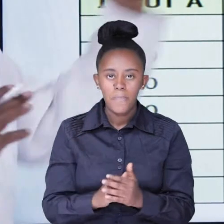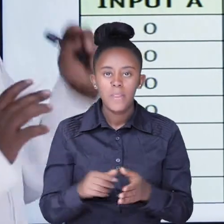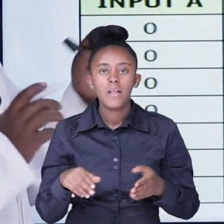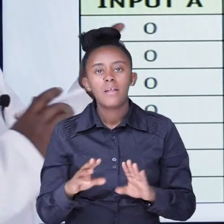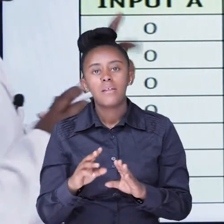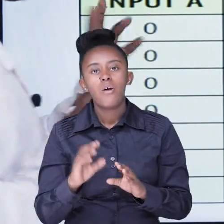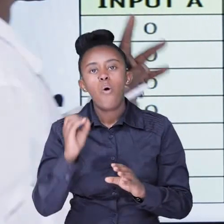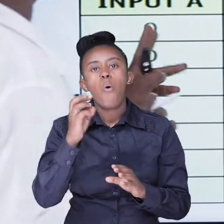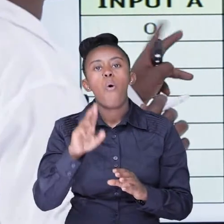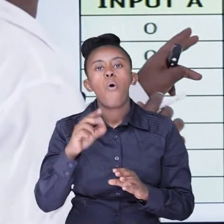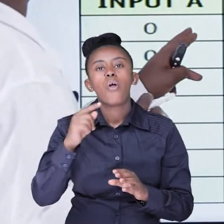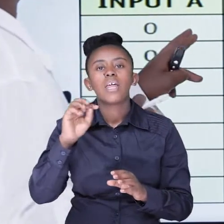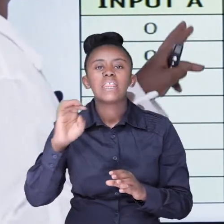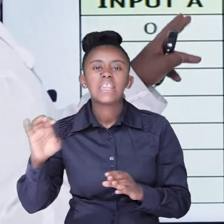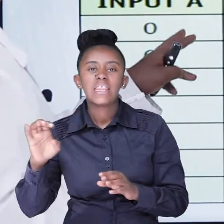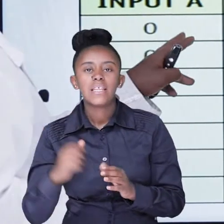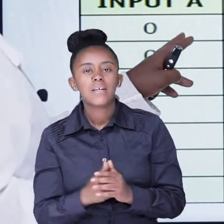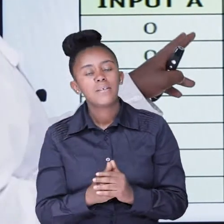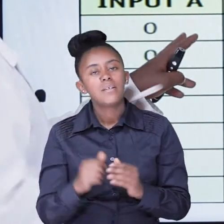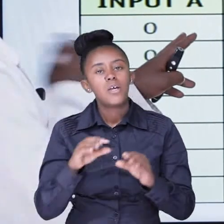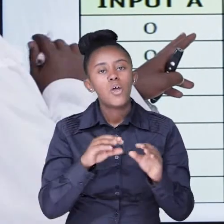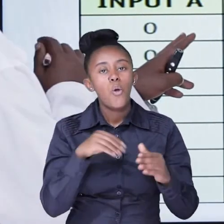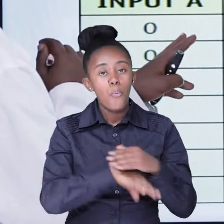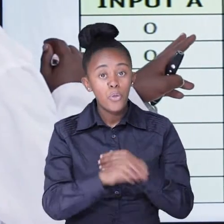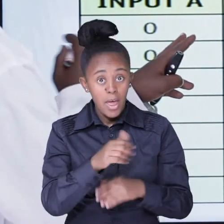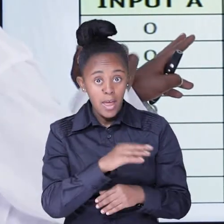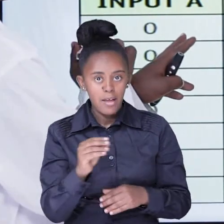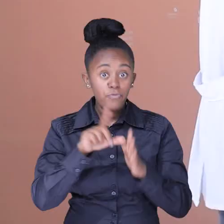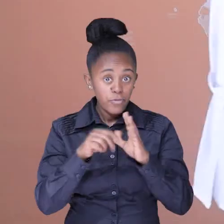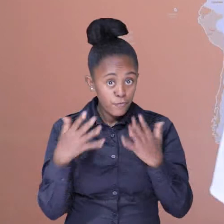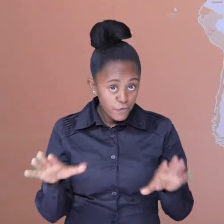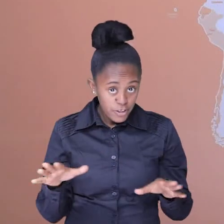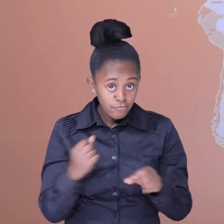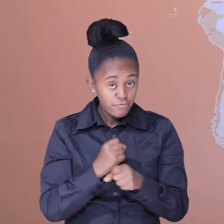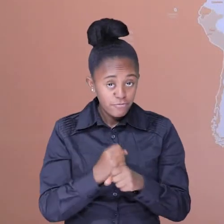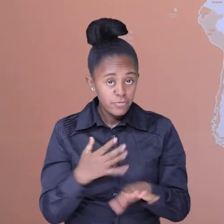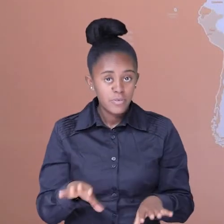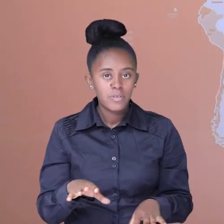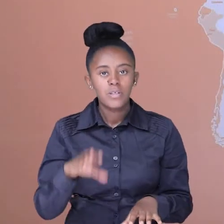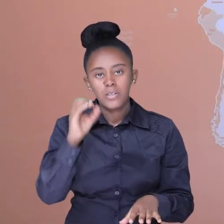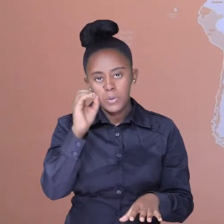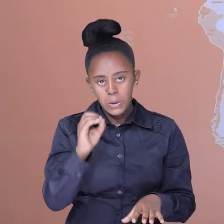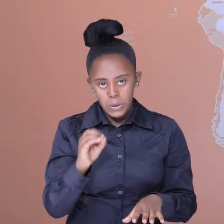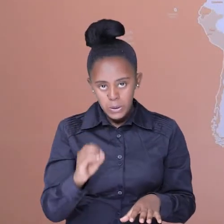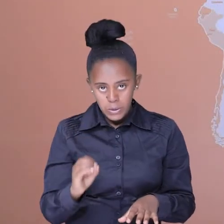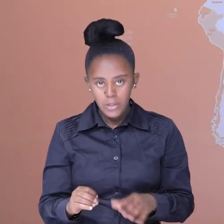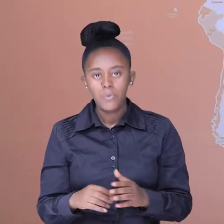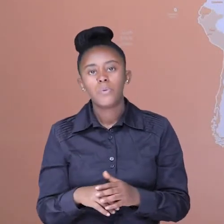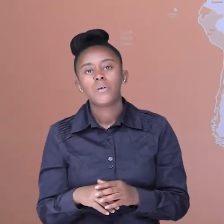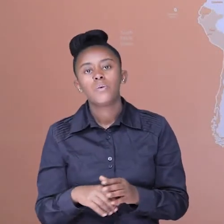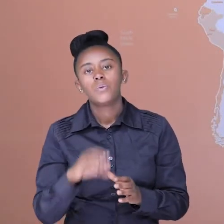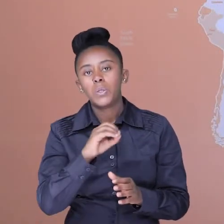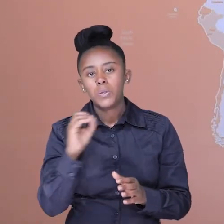us see for OR gate, depending point input A and the input B. So at 0, 0, 0, at 0,